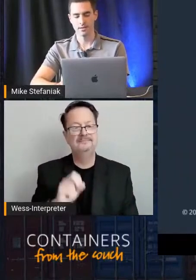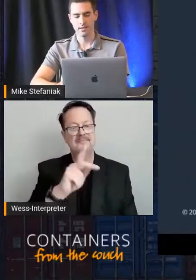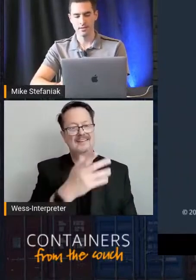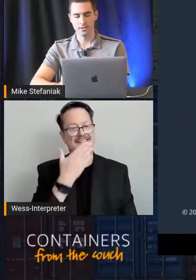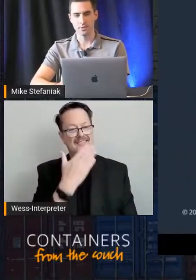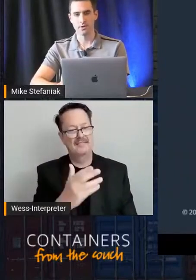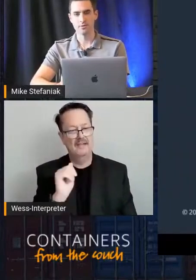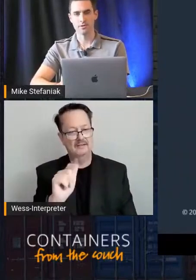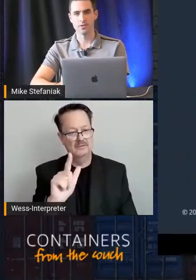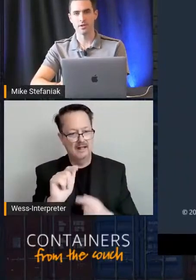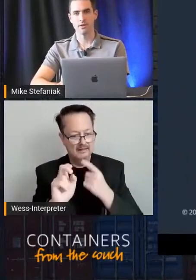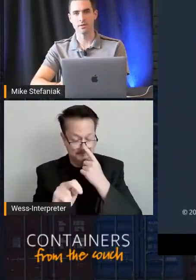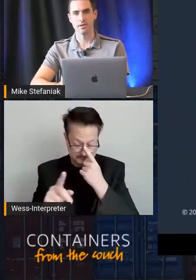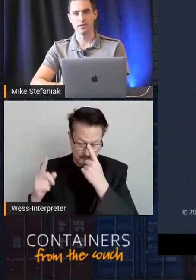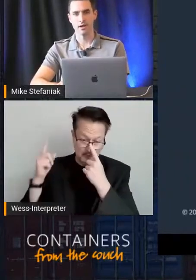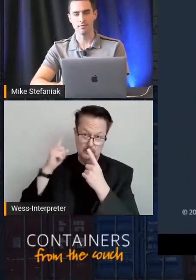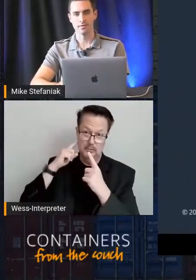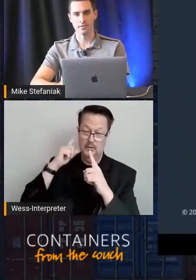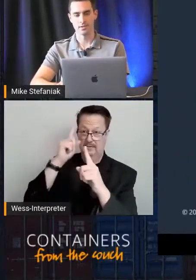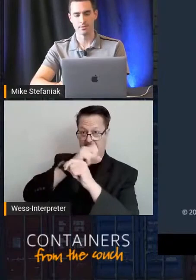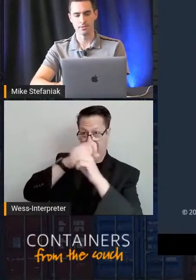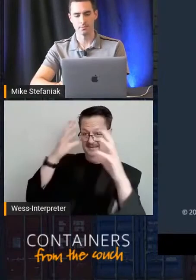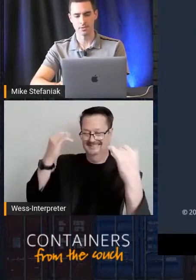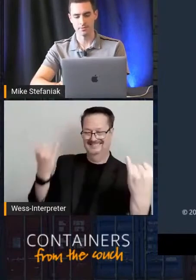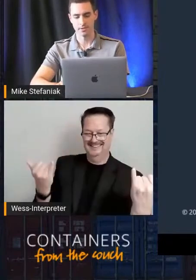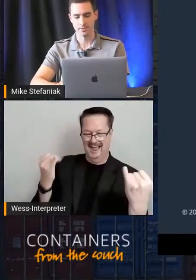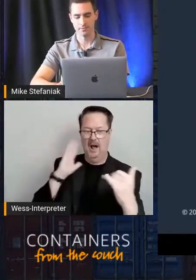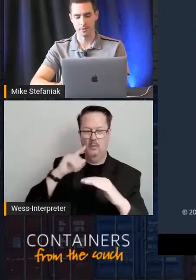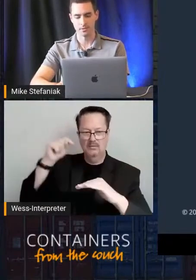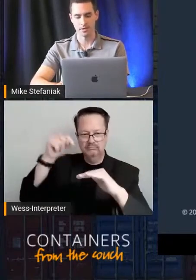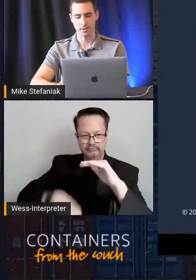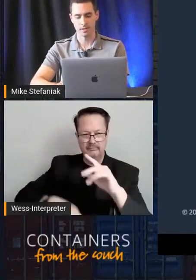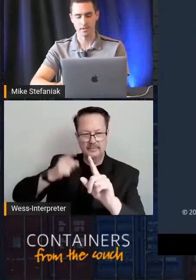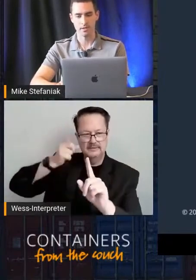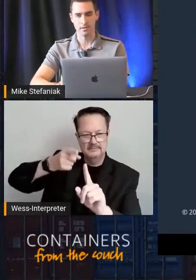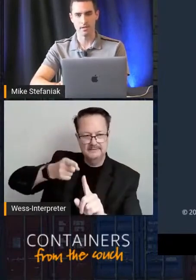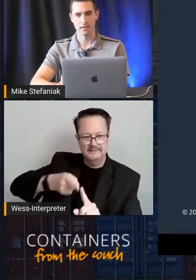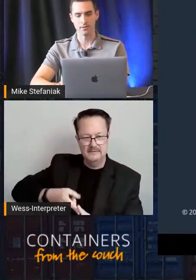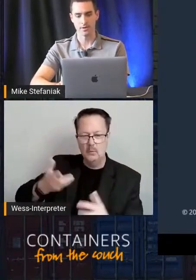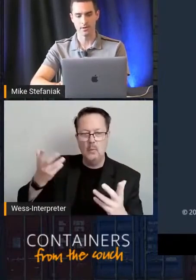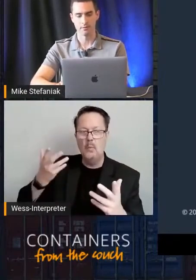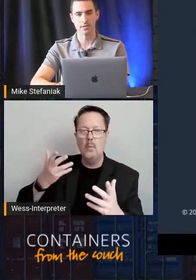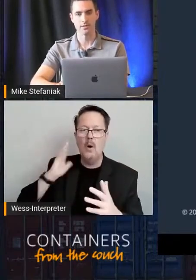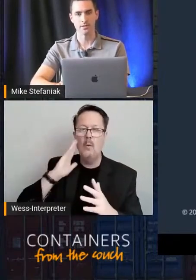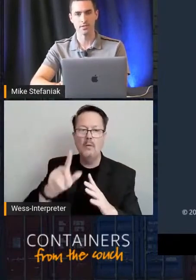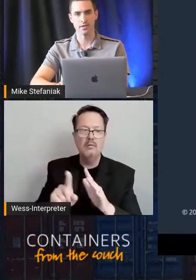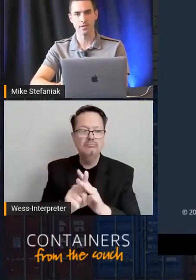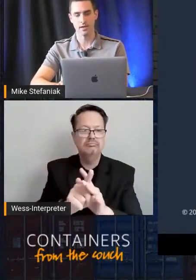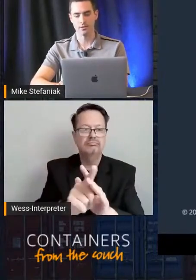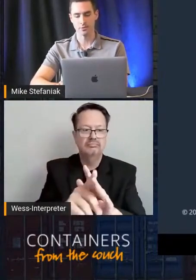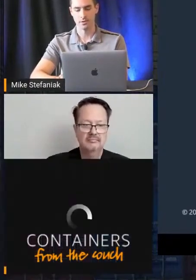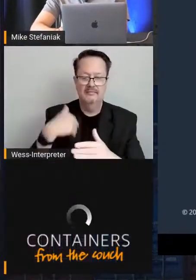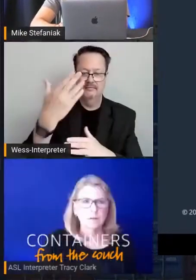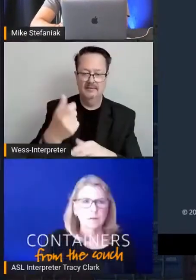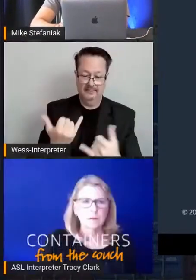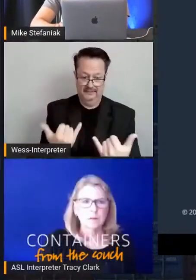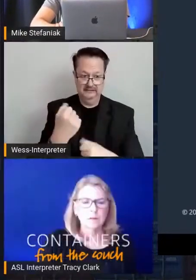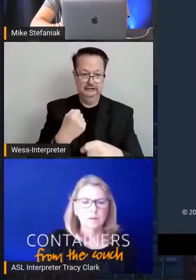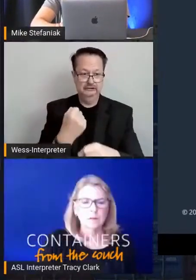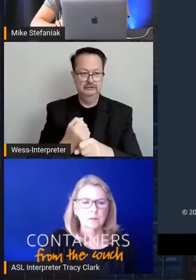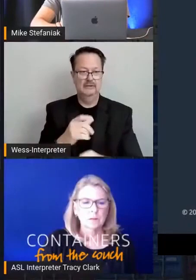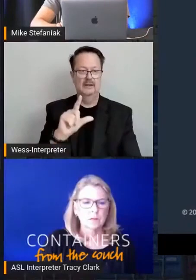Alan. So you heard the vision. Now we're going to dive into some of the specifics of what's coming into the rest of this year and